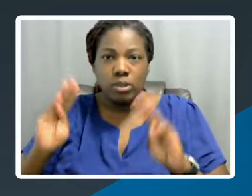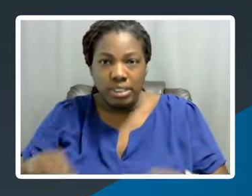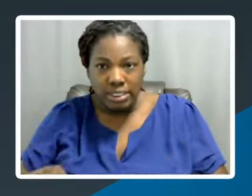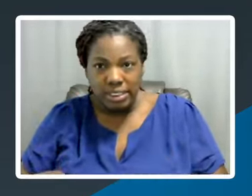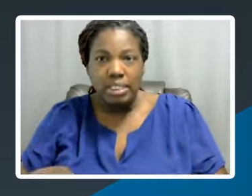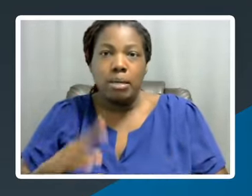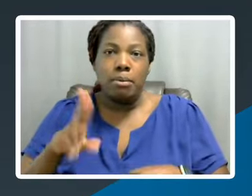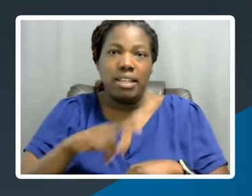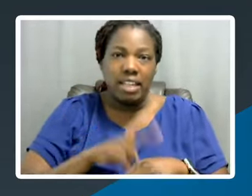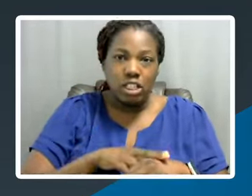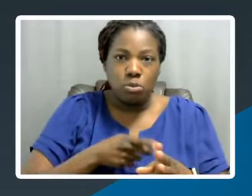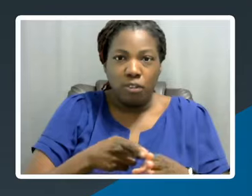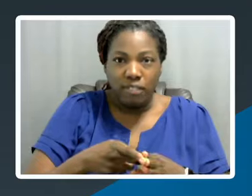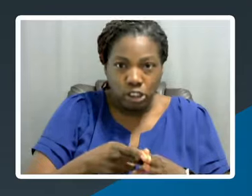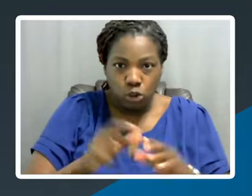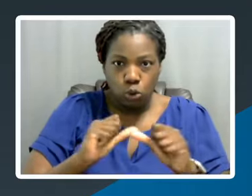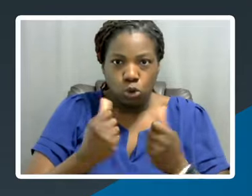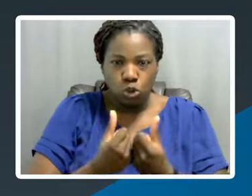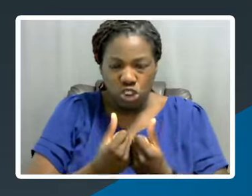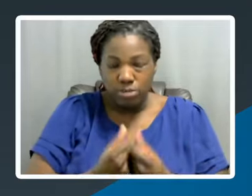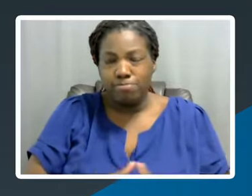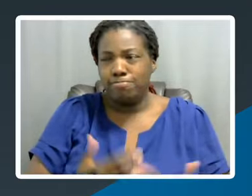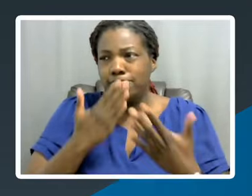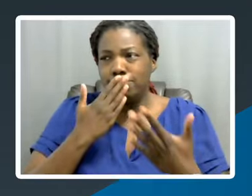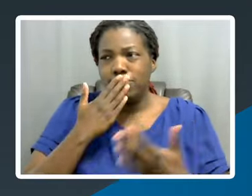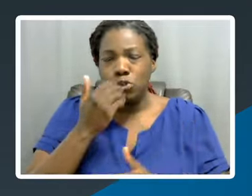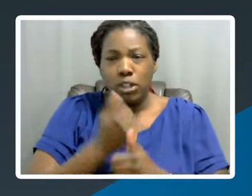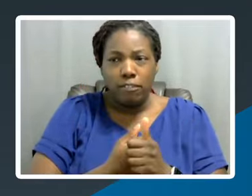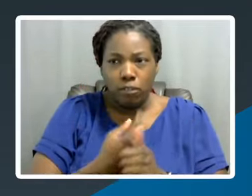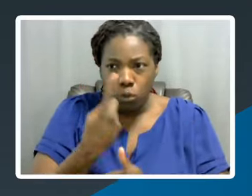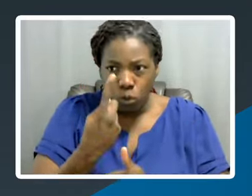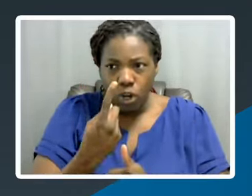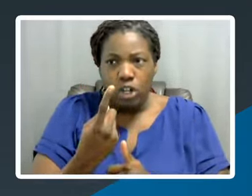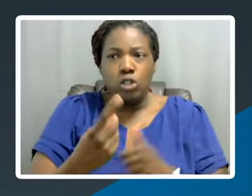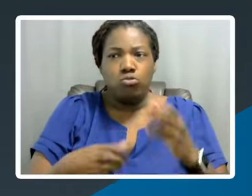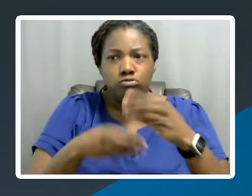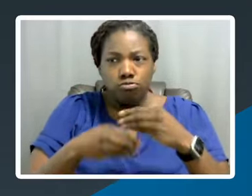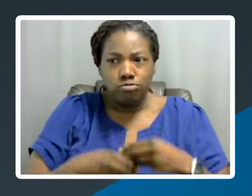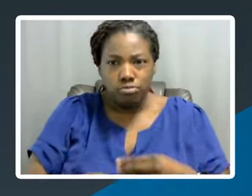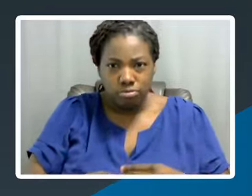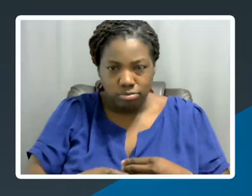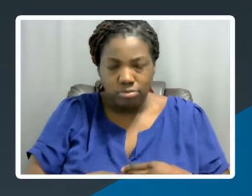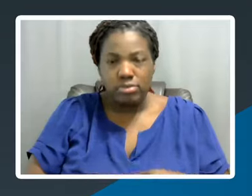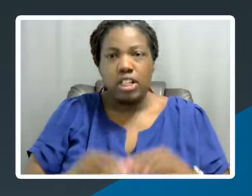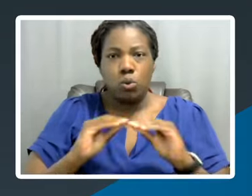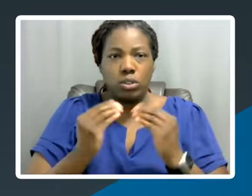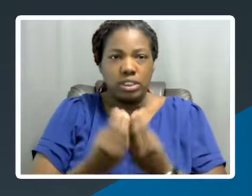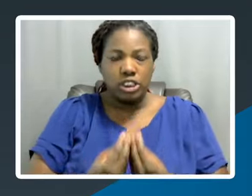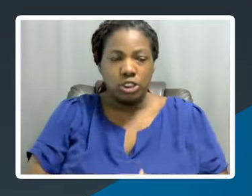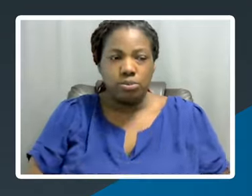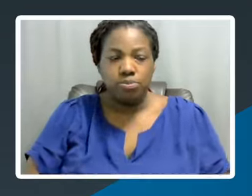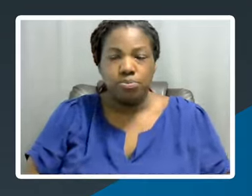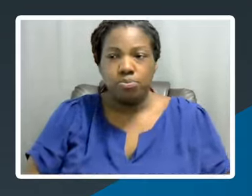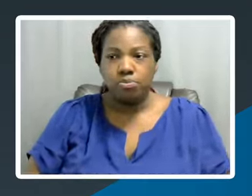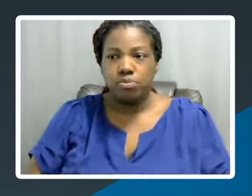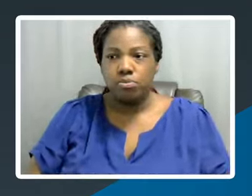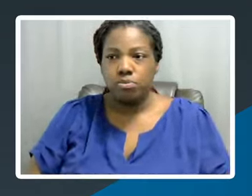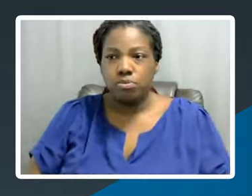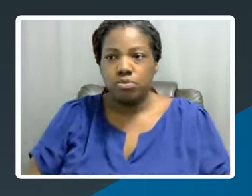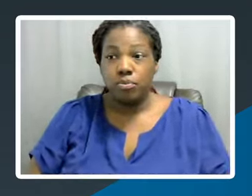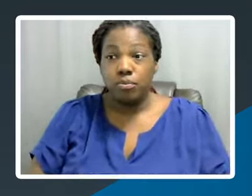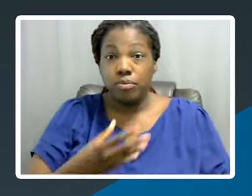professional associations. So thank you to all of our contributors and collaborating organizations. And